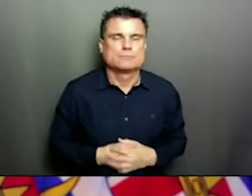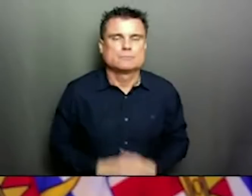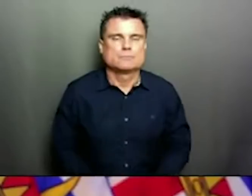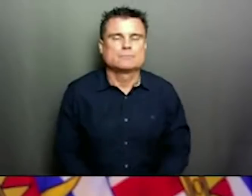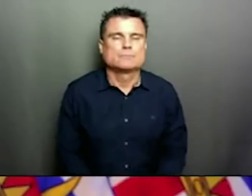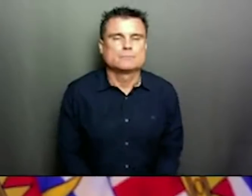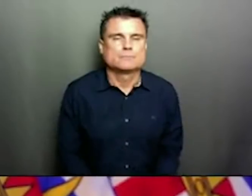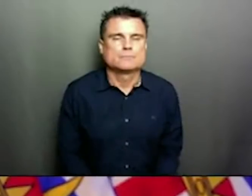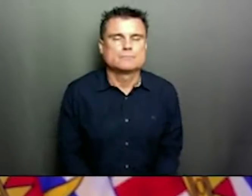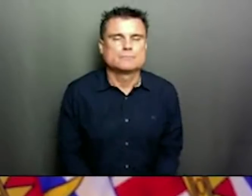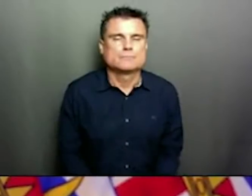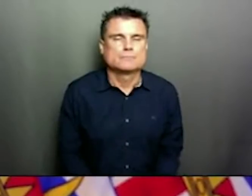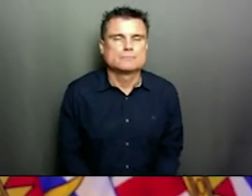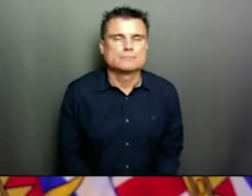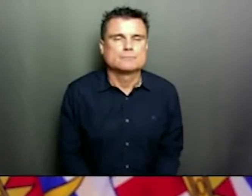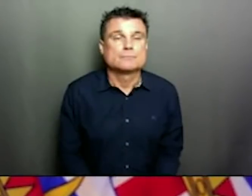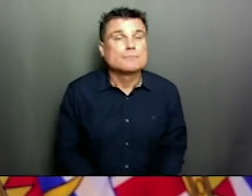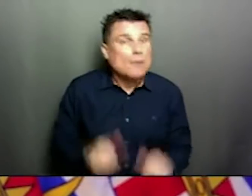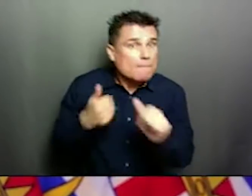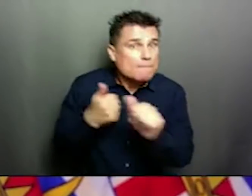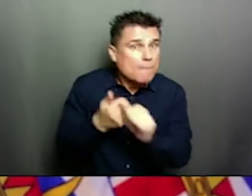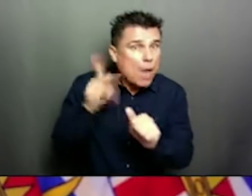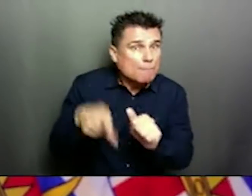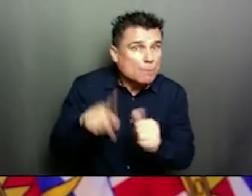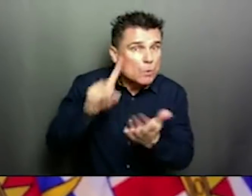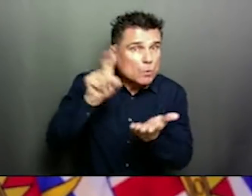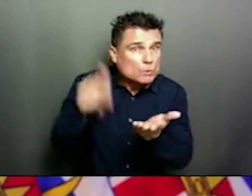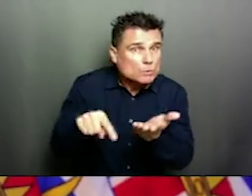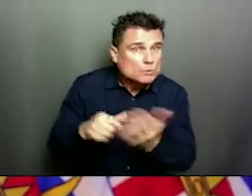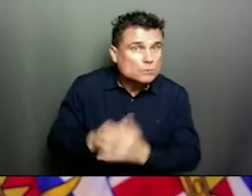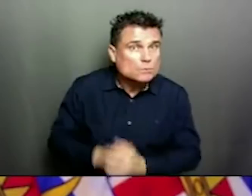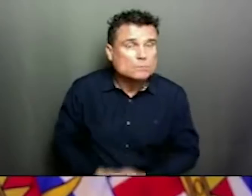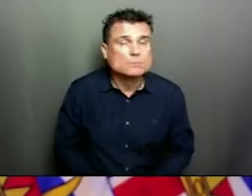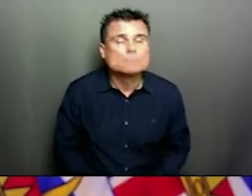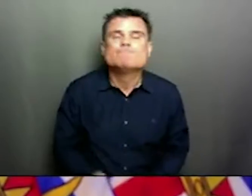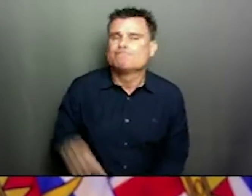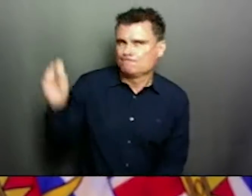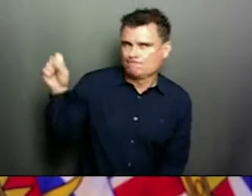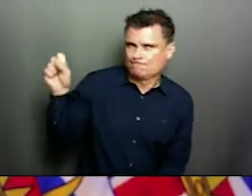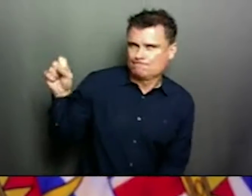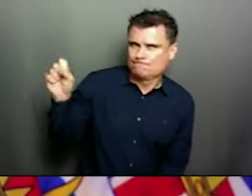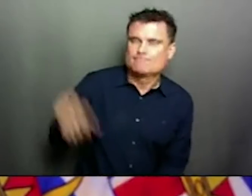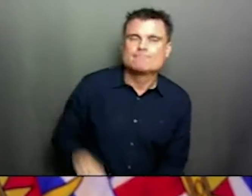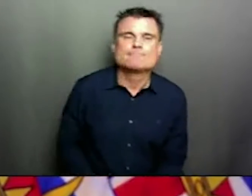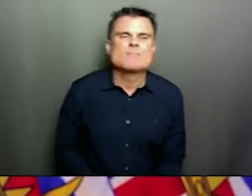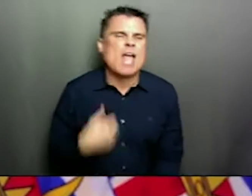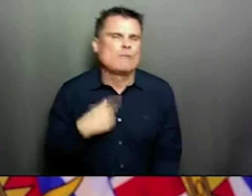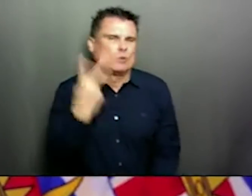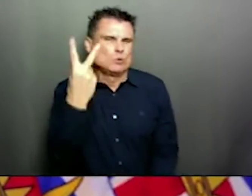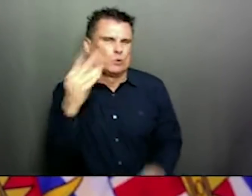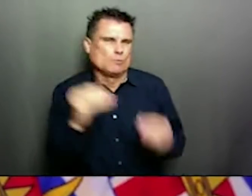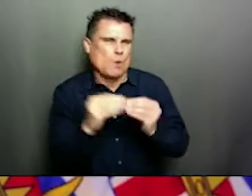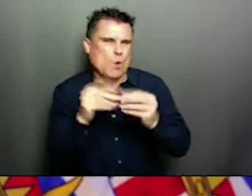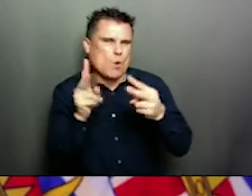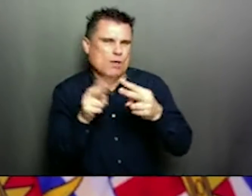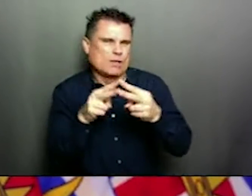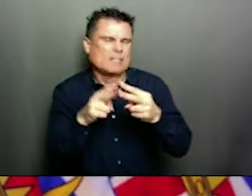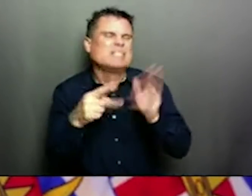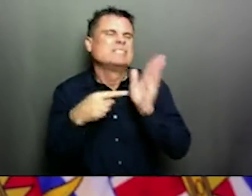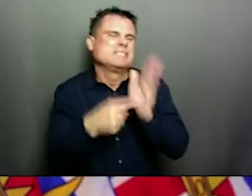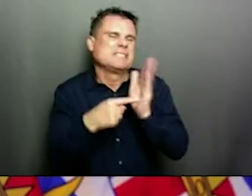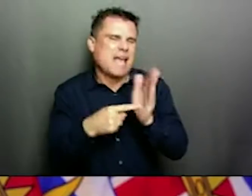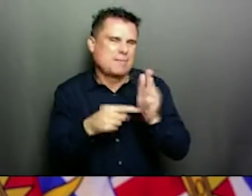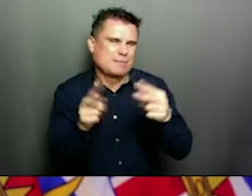Just 2 more scenarios for you. And I know that these are individualistic and you get a lot of emails about